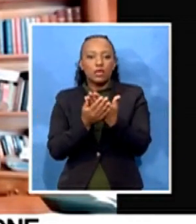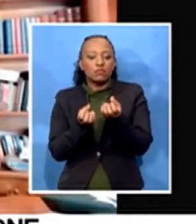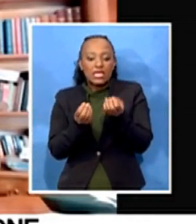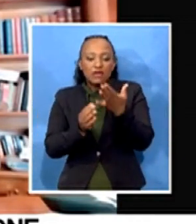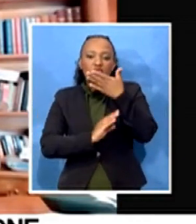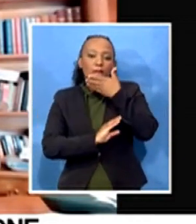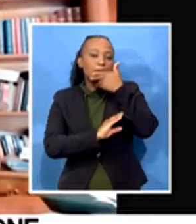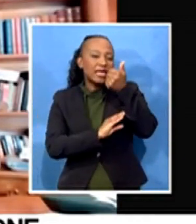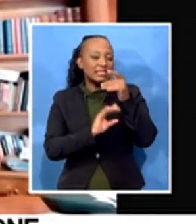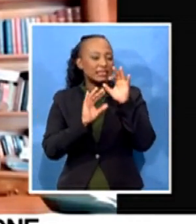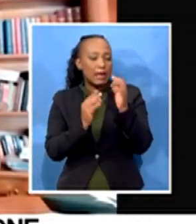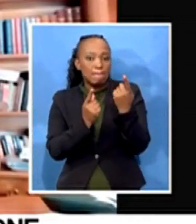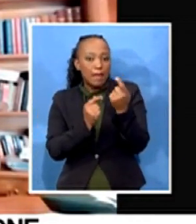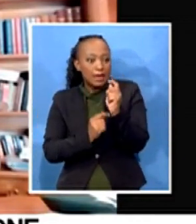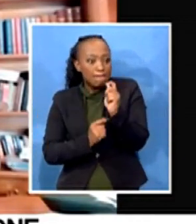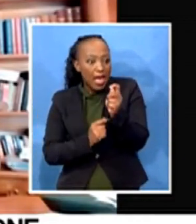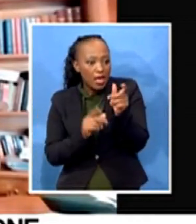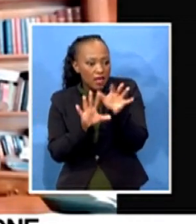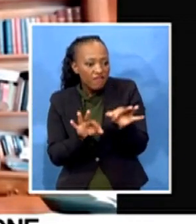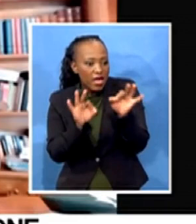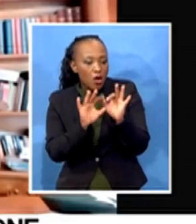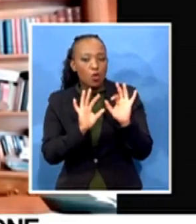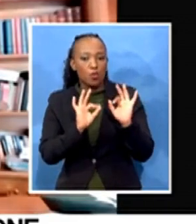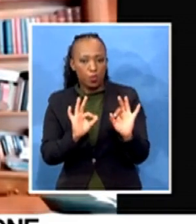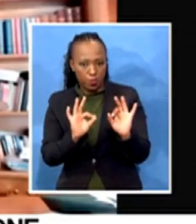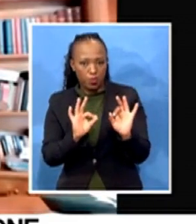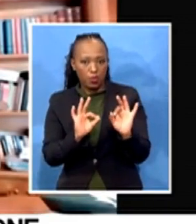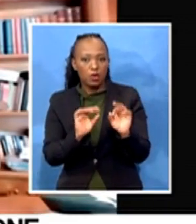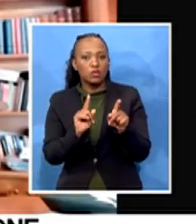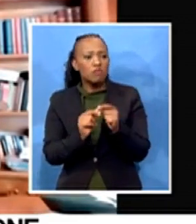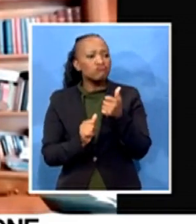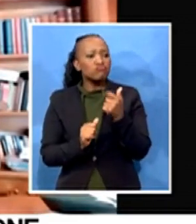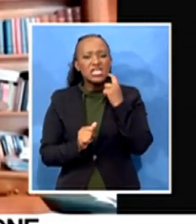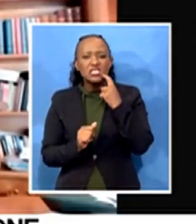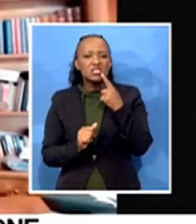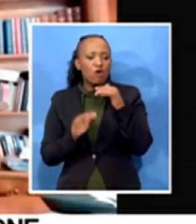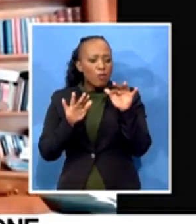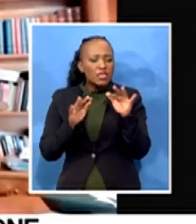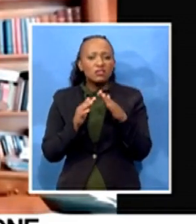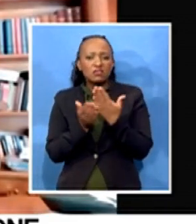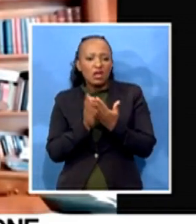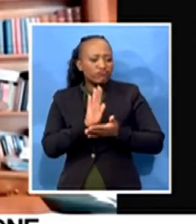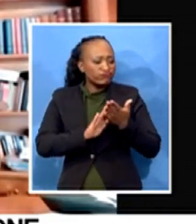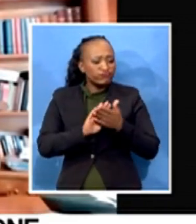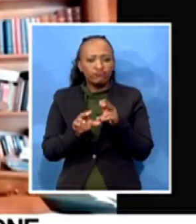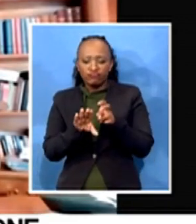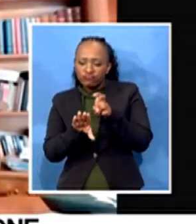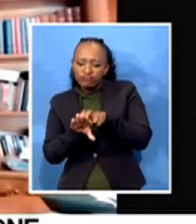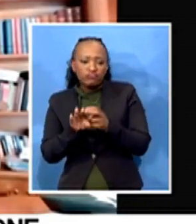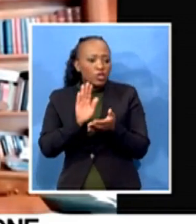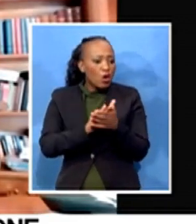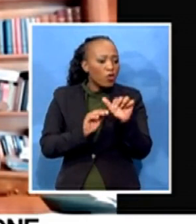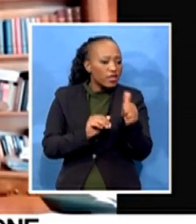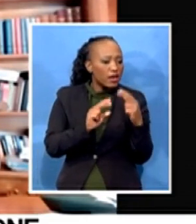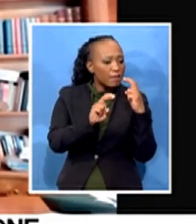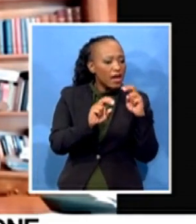and convenience to the public. Since its inception, the taxi industry has been